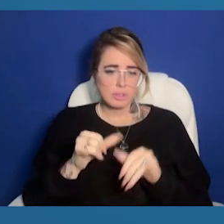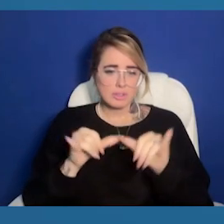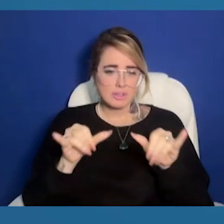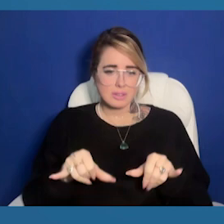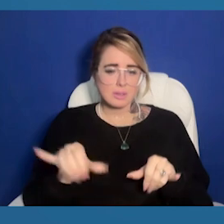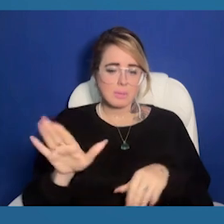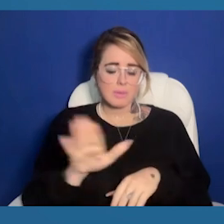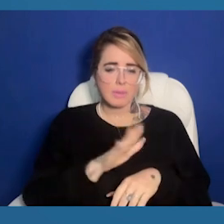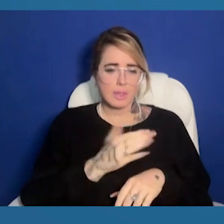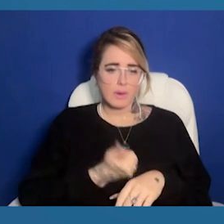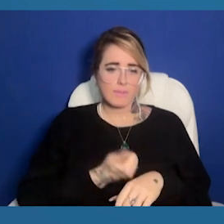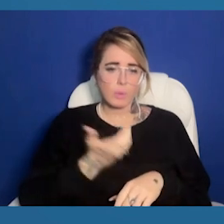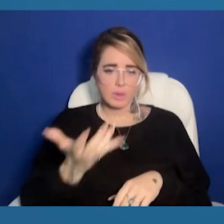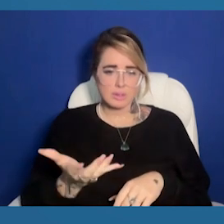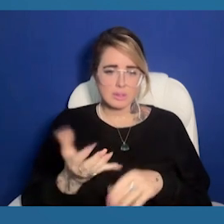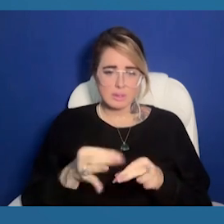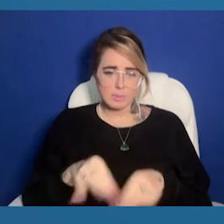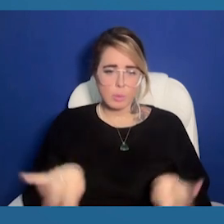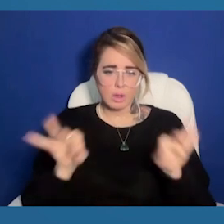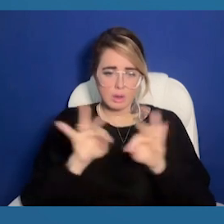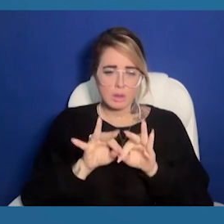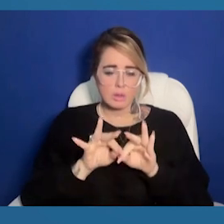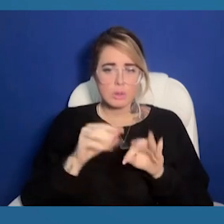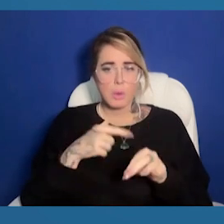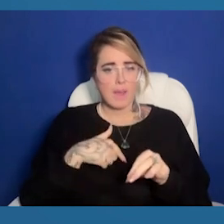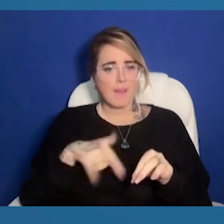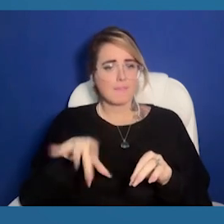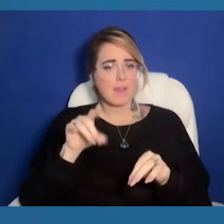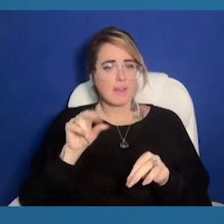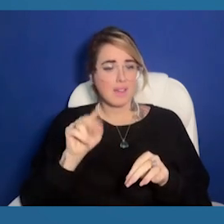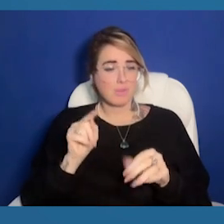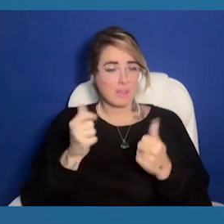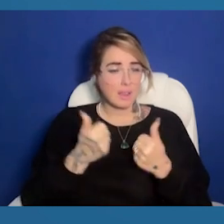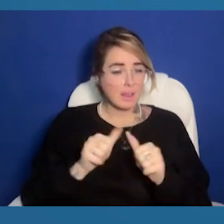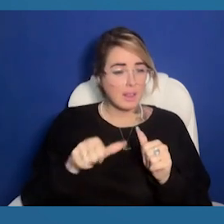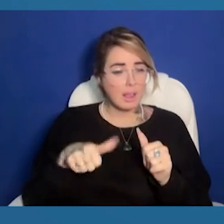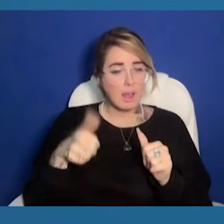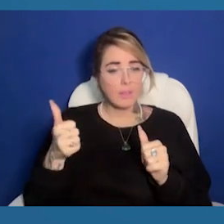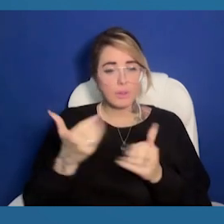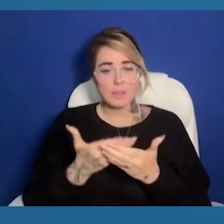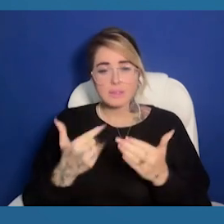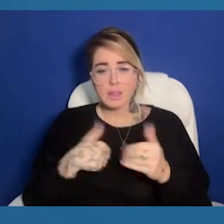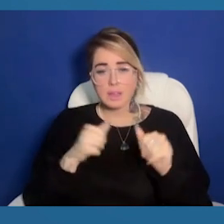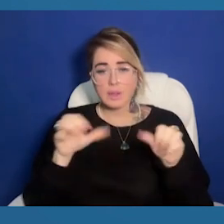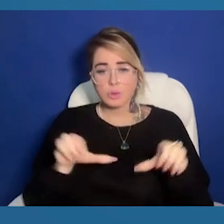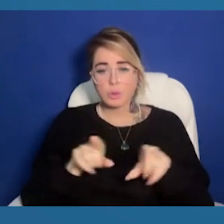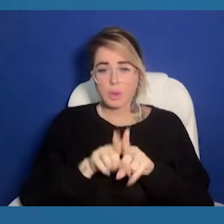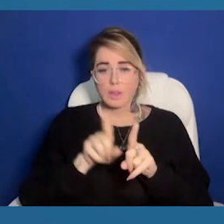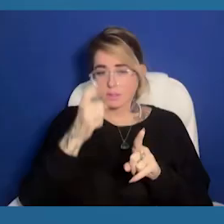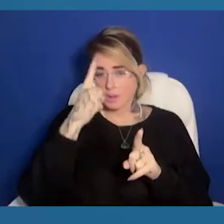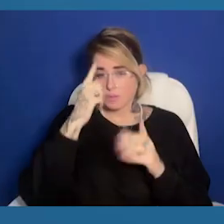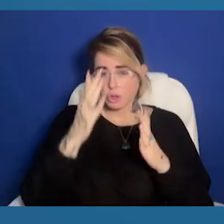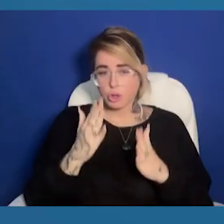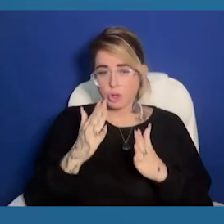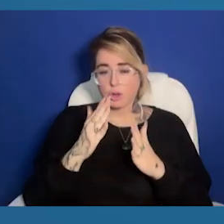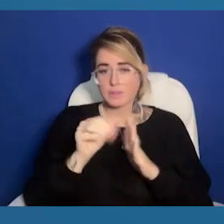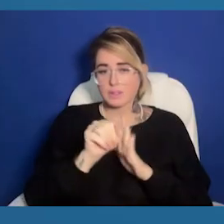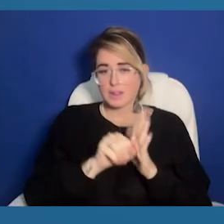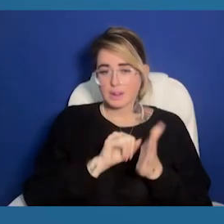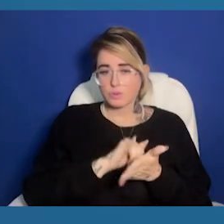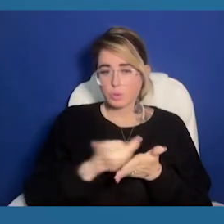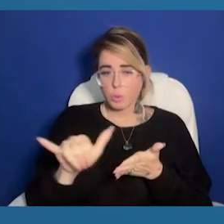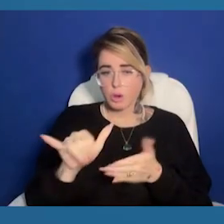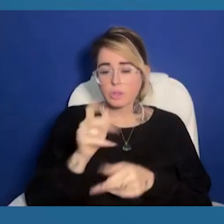are important to me. That's where I find out, is there anything else I can do as the governor of the state of New York to keep people